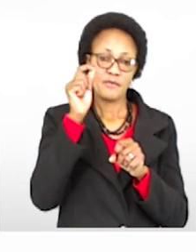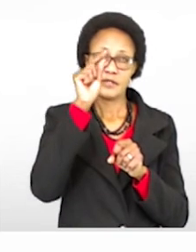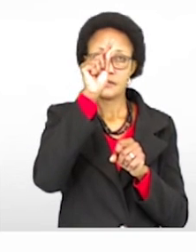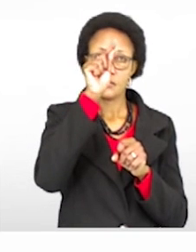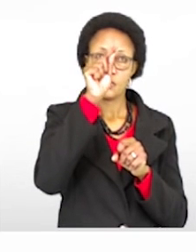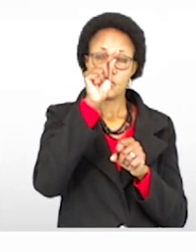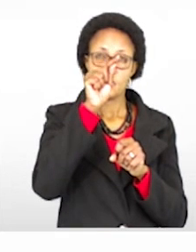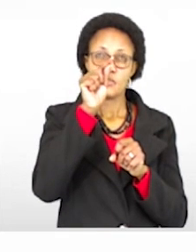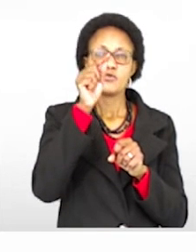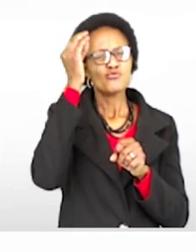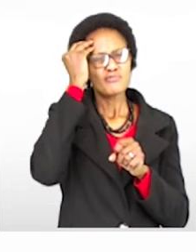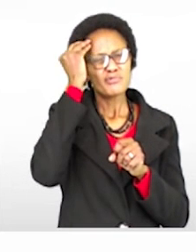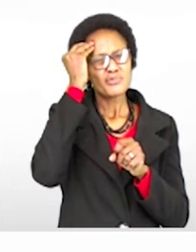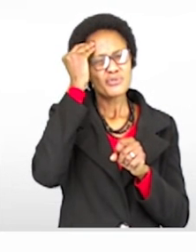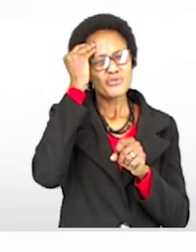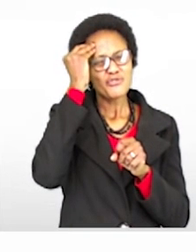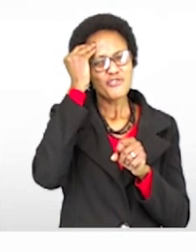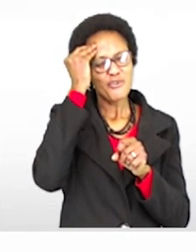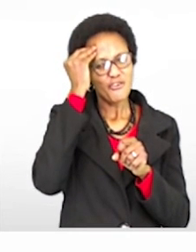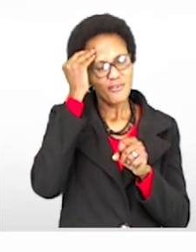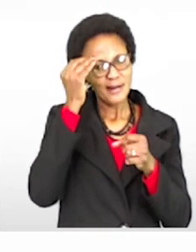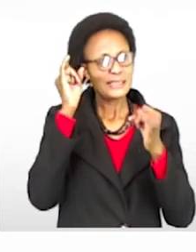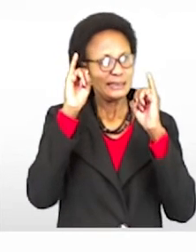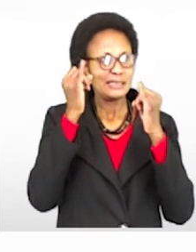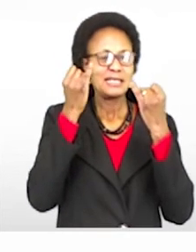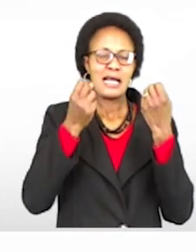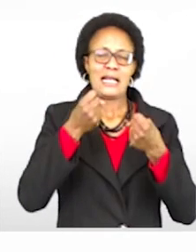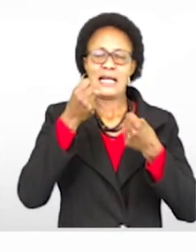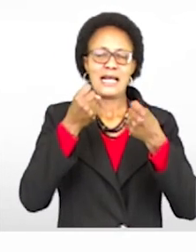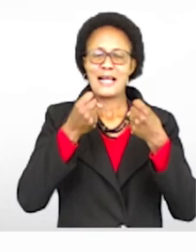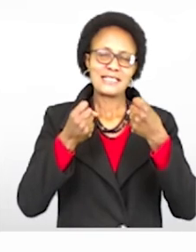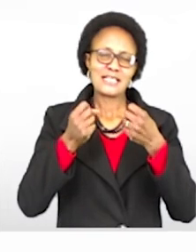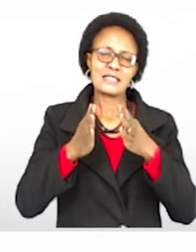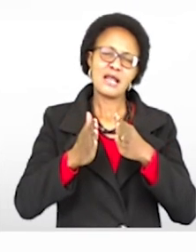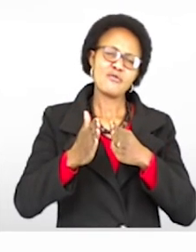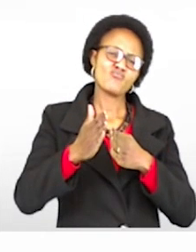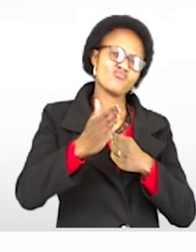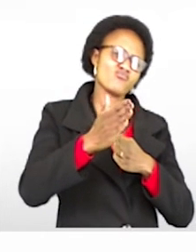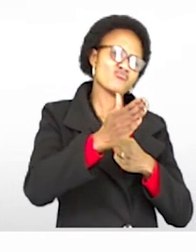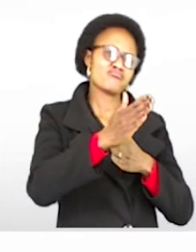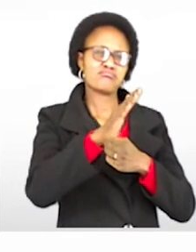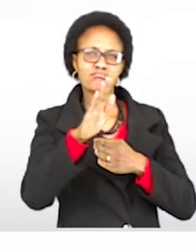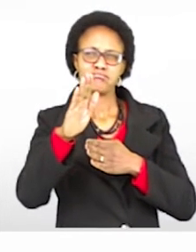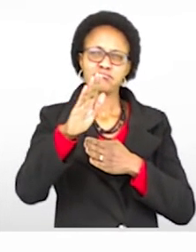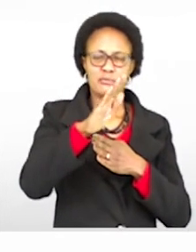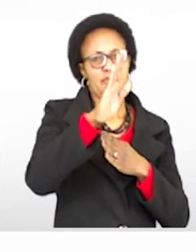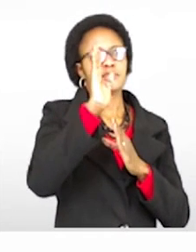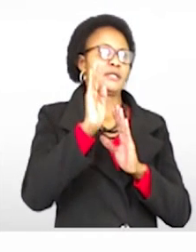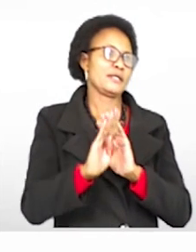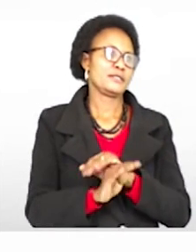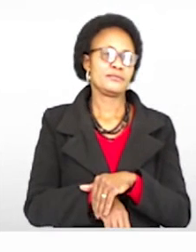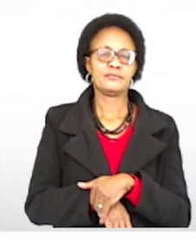town, cars drive straight. They don't drive going from one side to another unless they